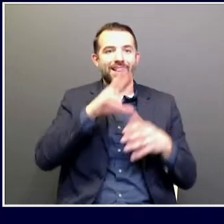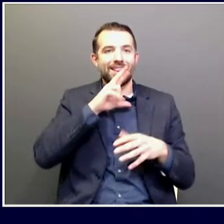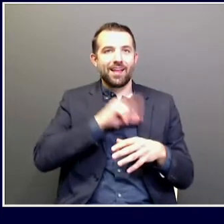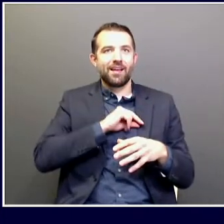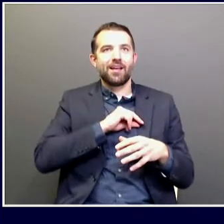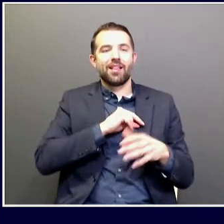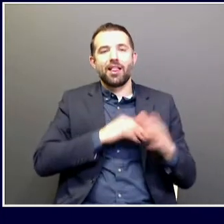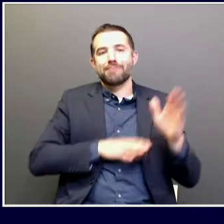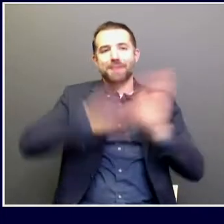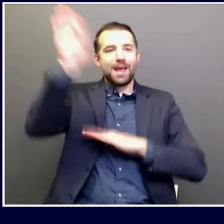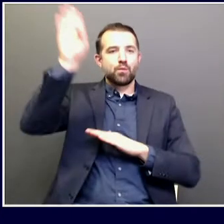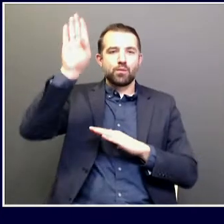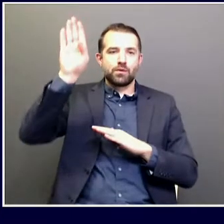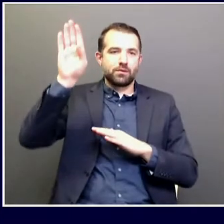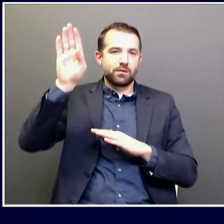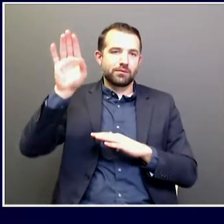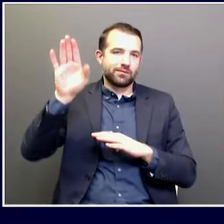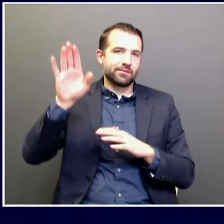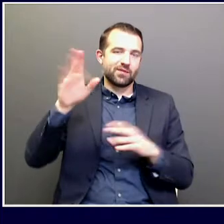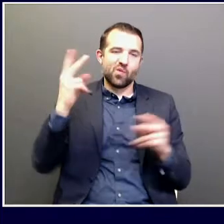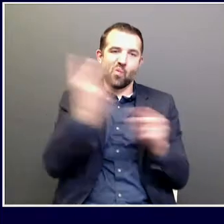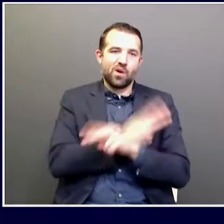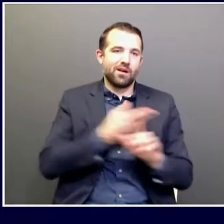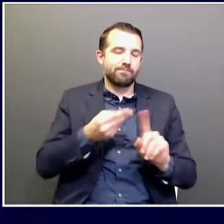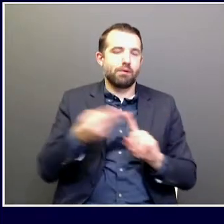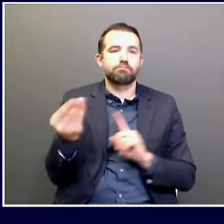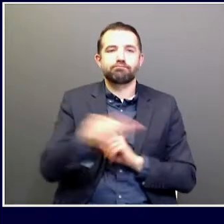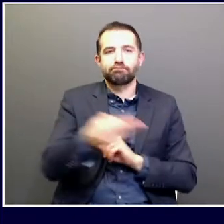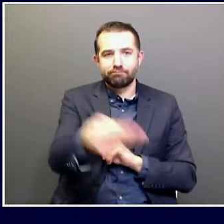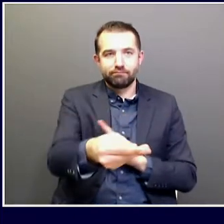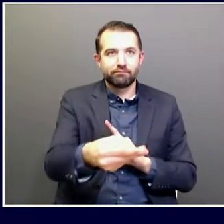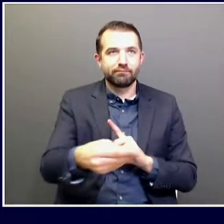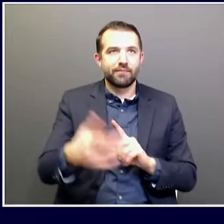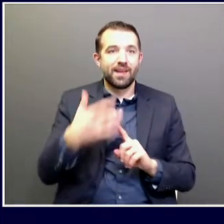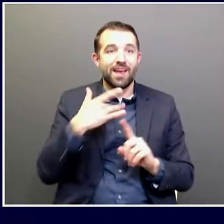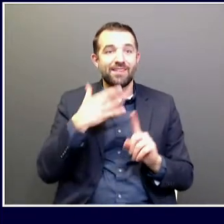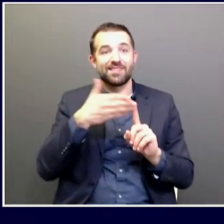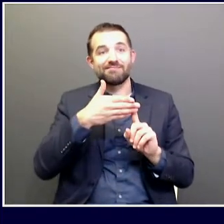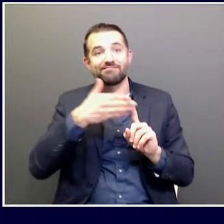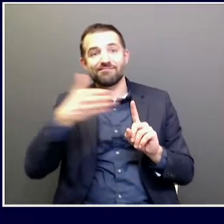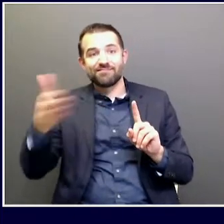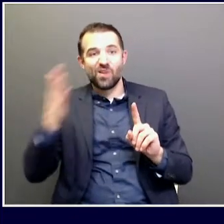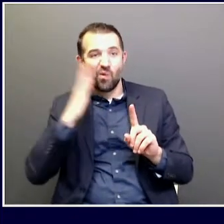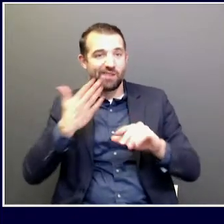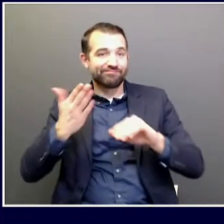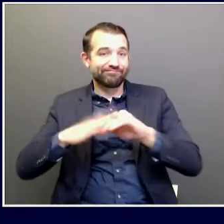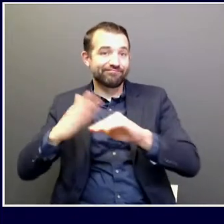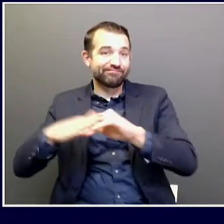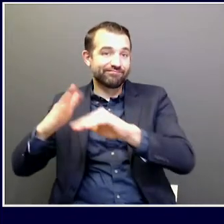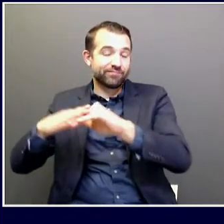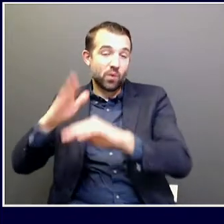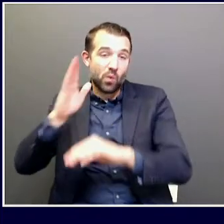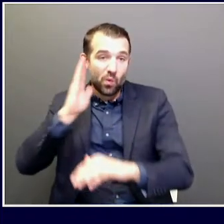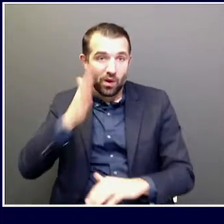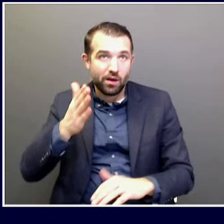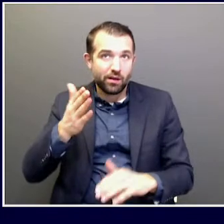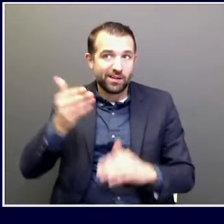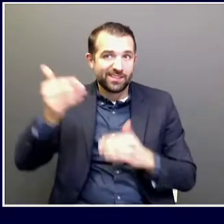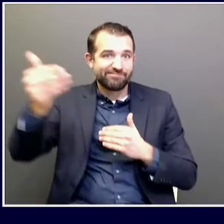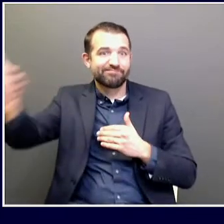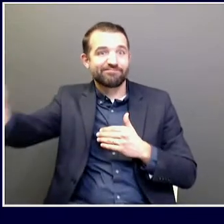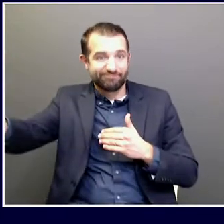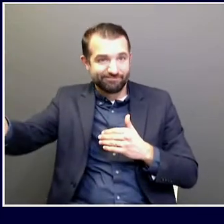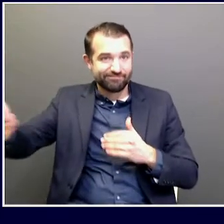to continue. That trajectory of more cases being logged every single day will continue for the foreseeable future. What that means